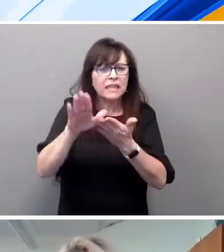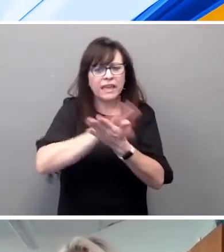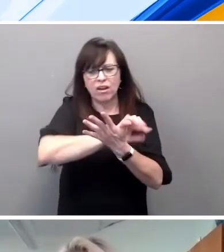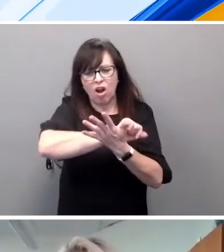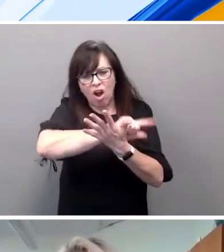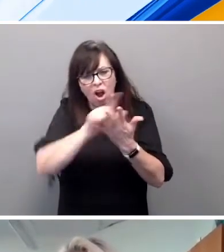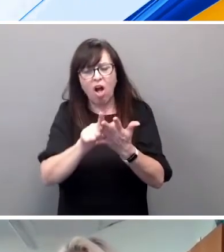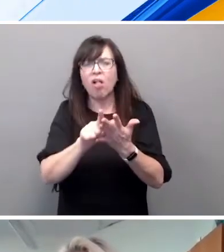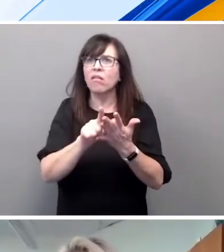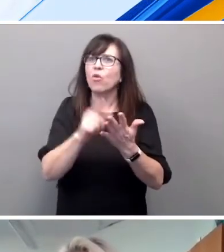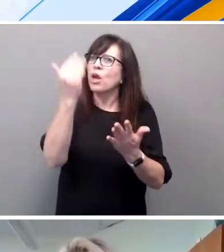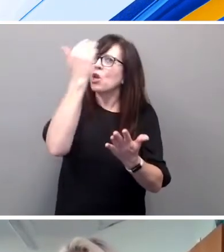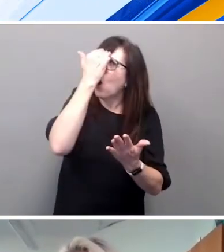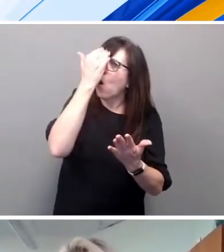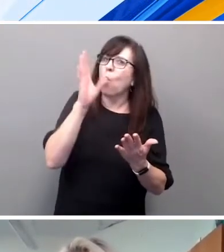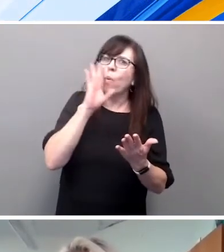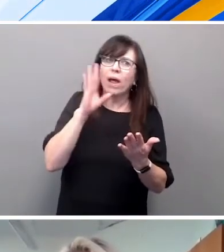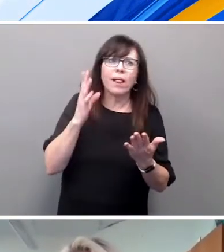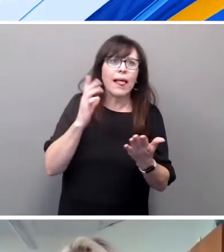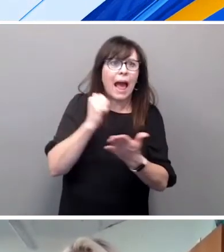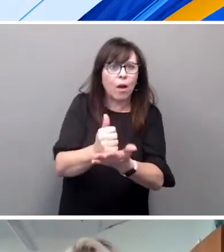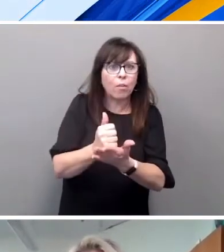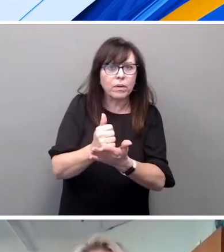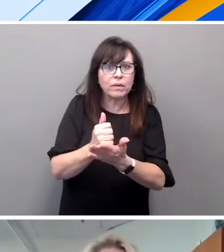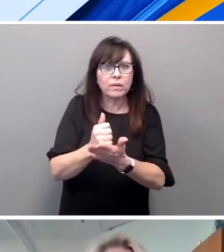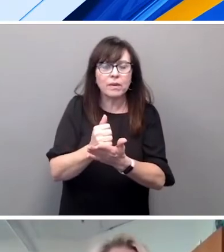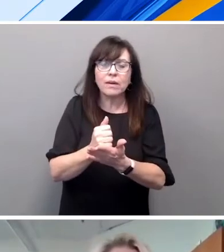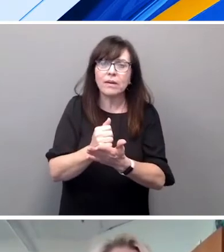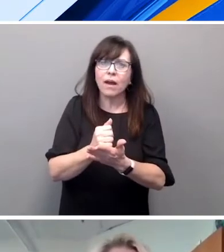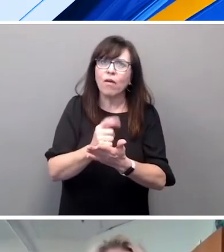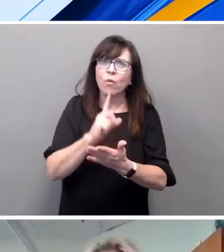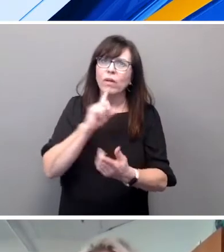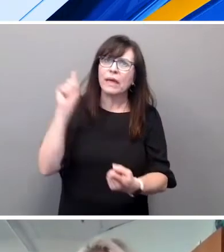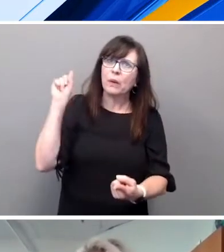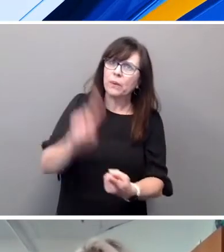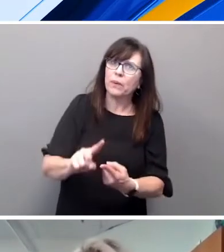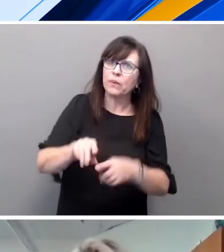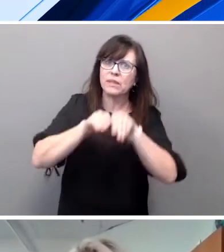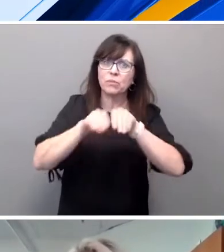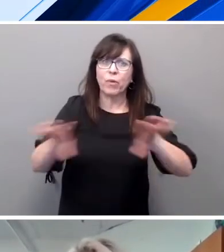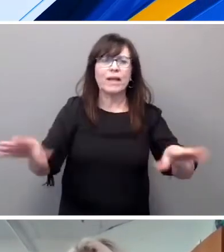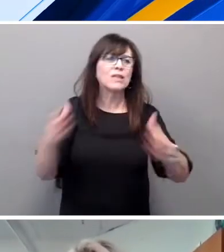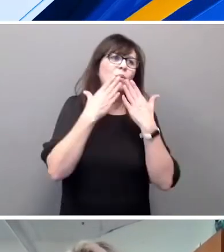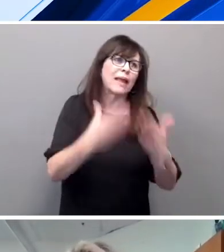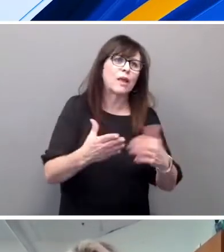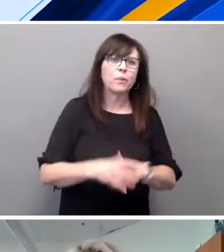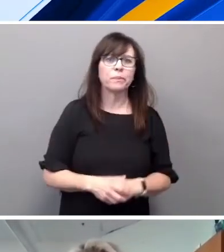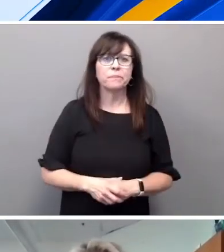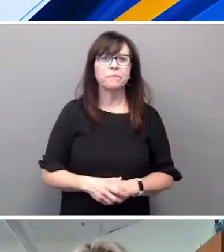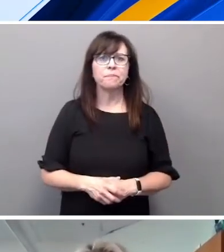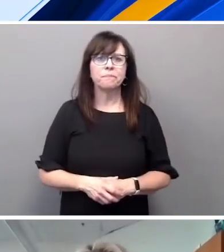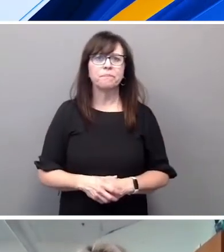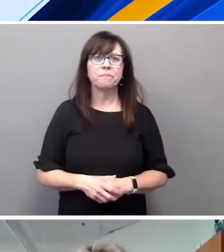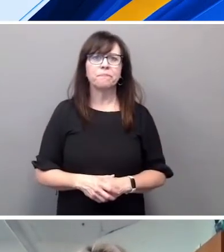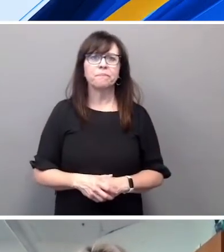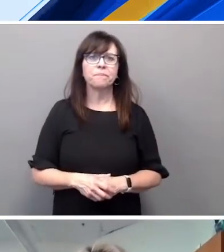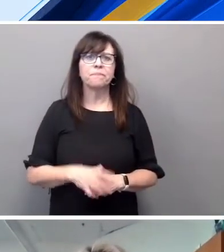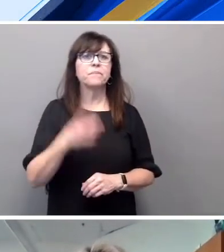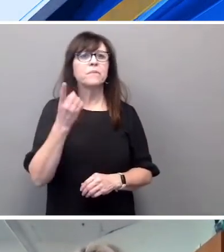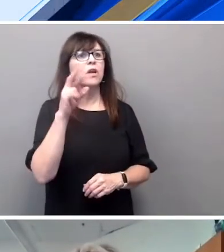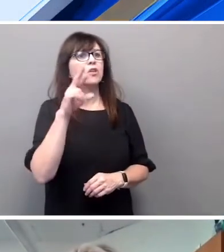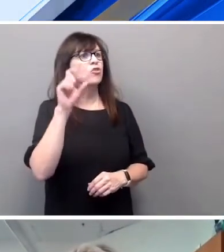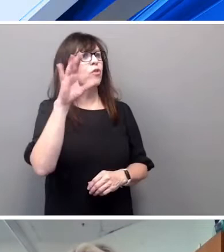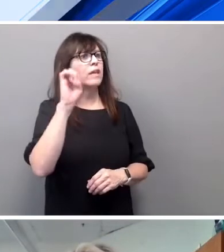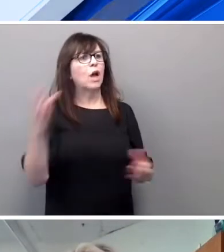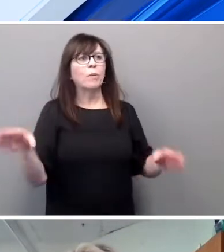really, really important at mitigating onward spread. So thank you. And I'm just going to close